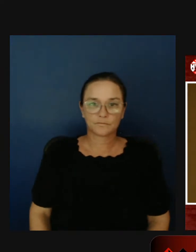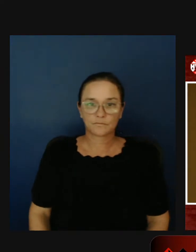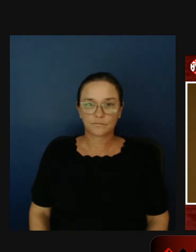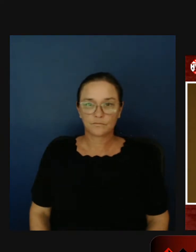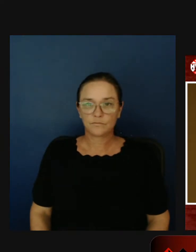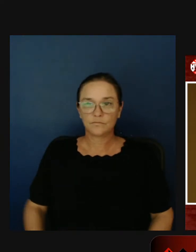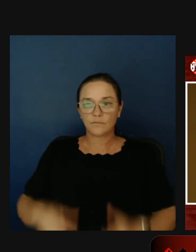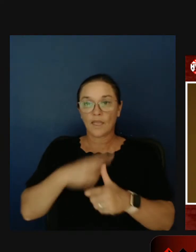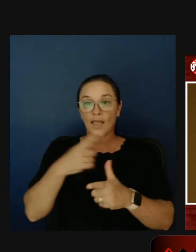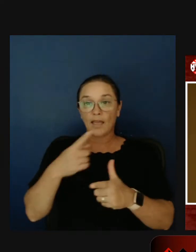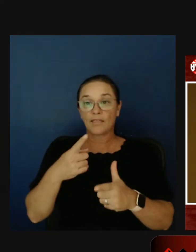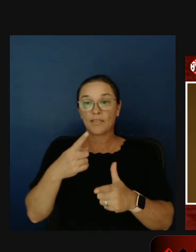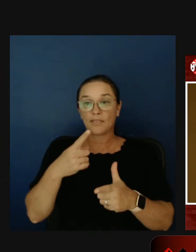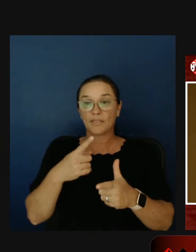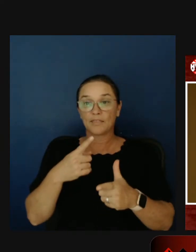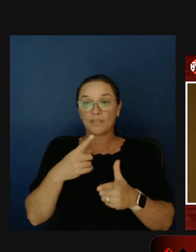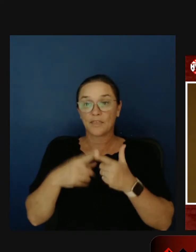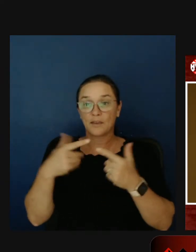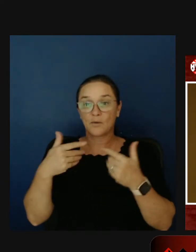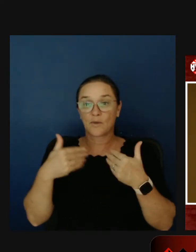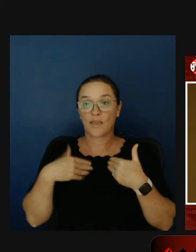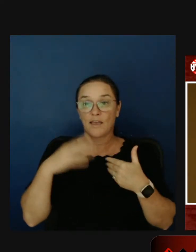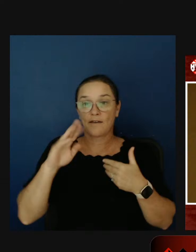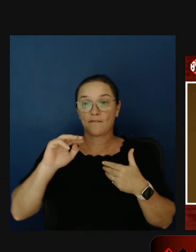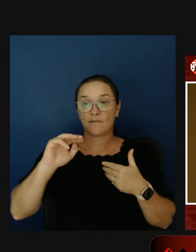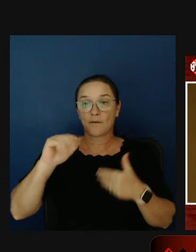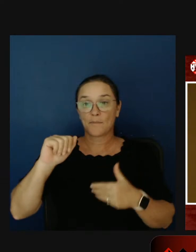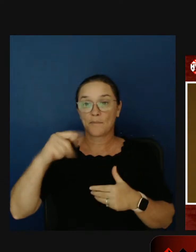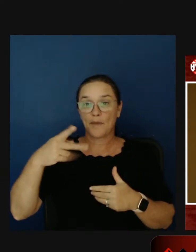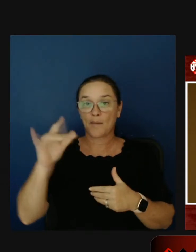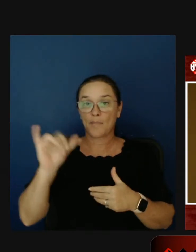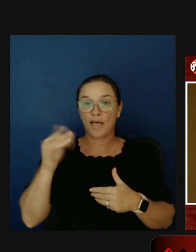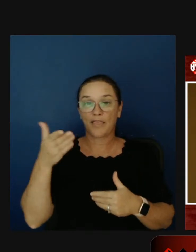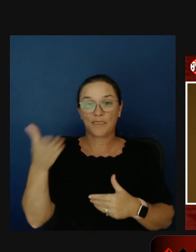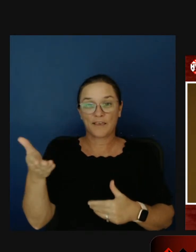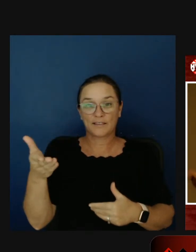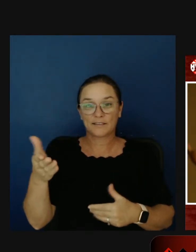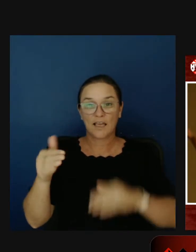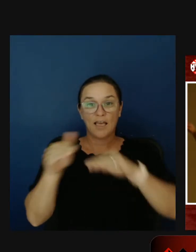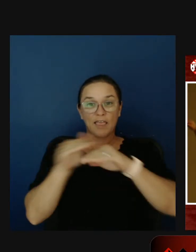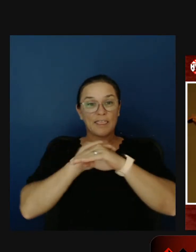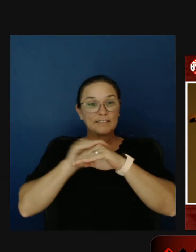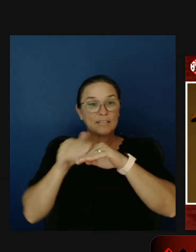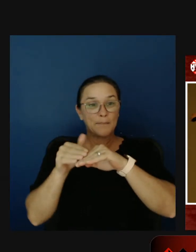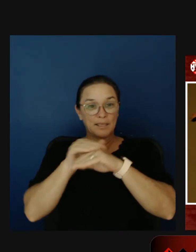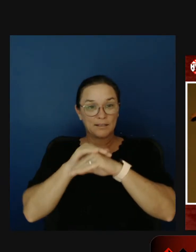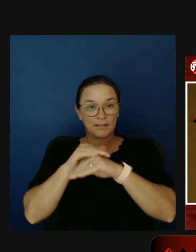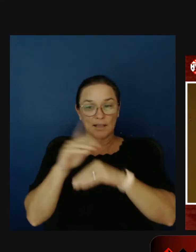And then there's maps like this one, which is the summit region of Kilauea. And of course,